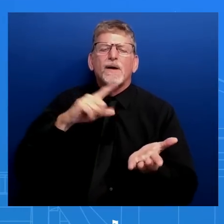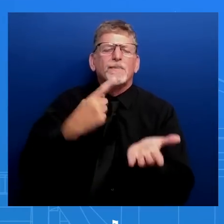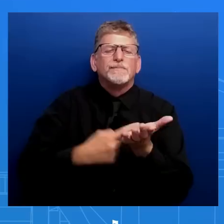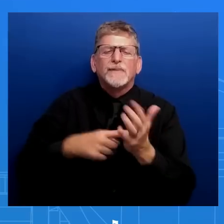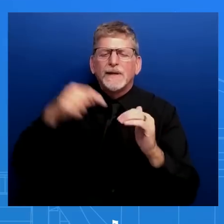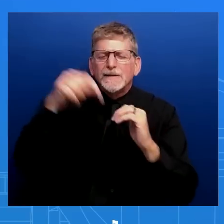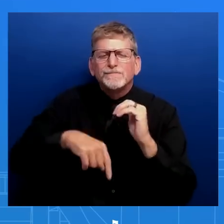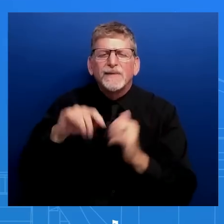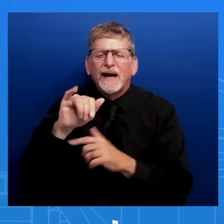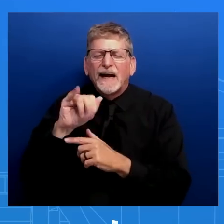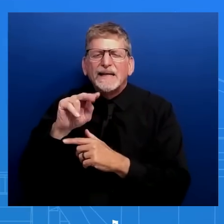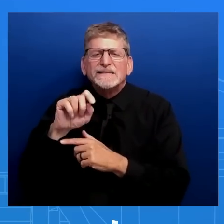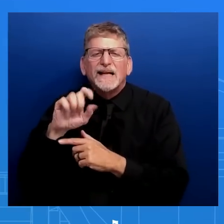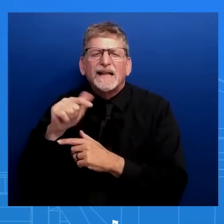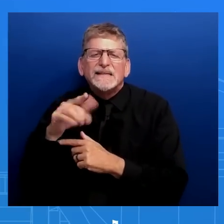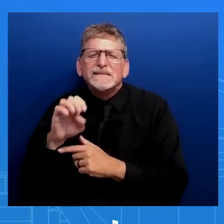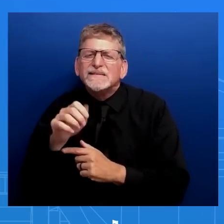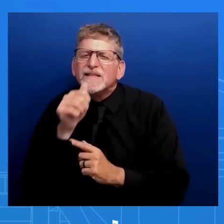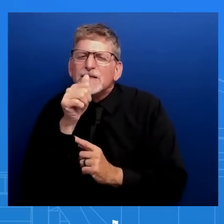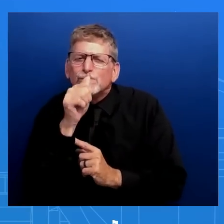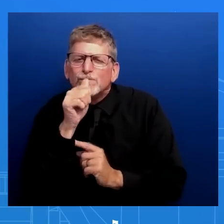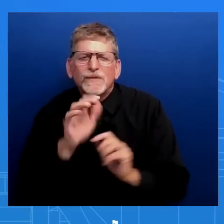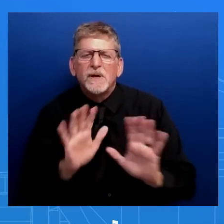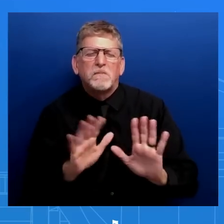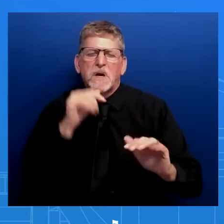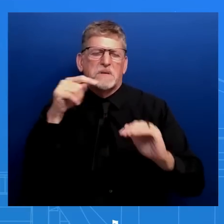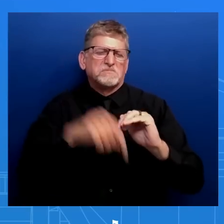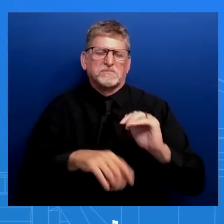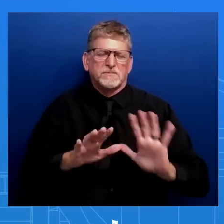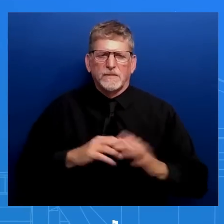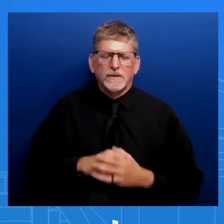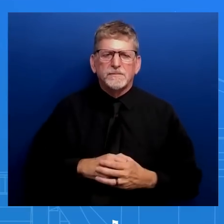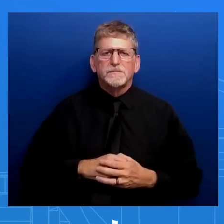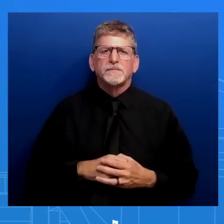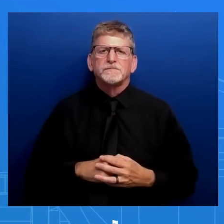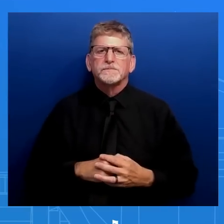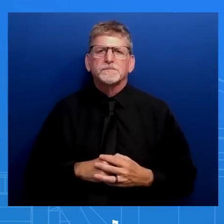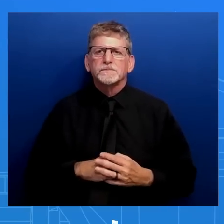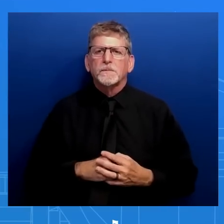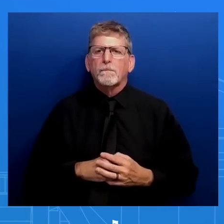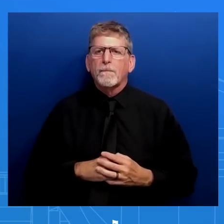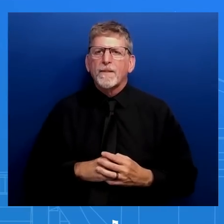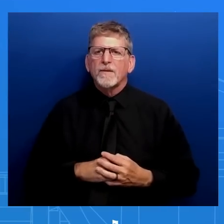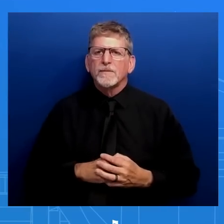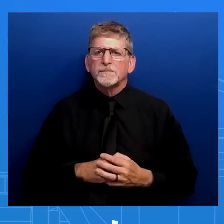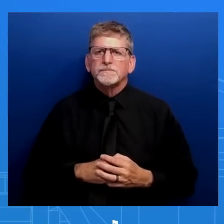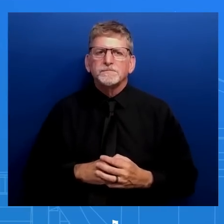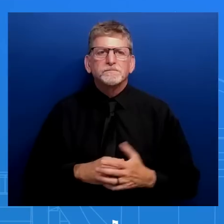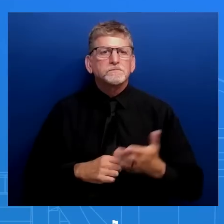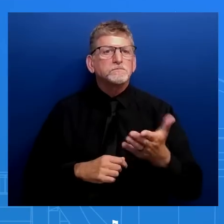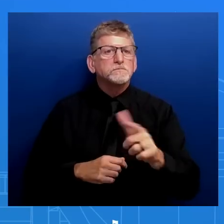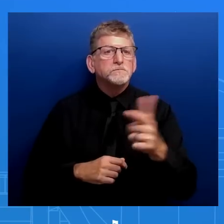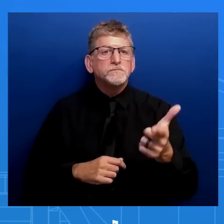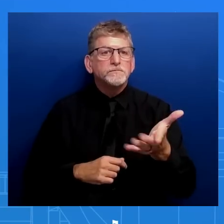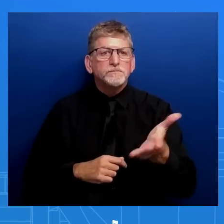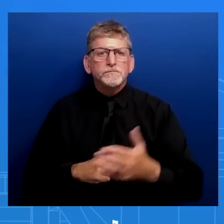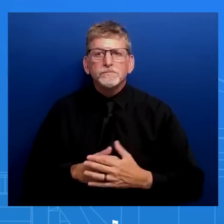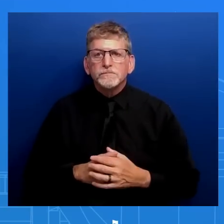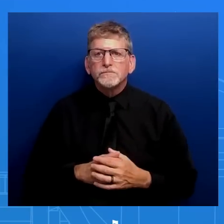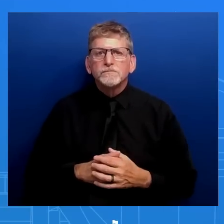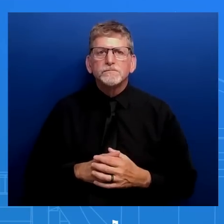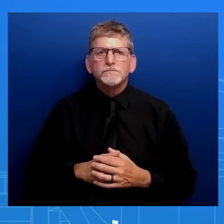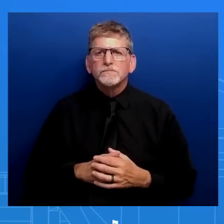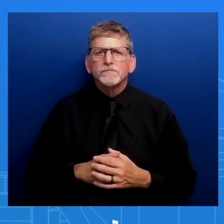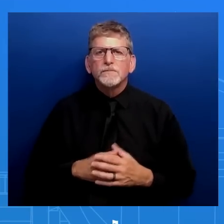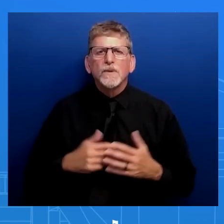Thank you. No, go ahead, Ed, and then we'll go to the back. Okay. Ed goes first. Thank you, John. Thank you for doing this. So, what should we call what transpired over